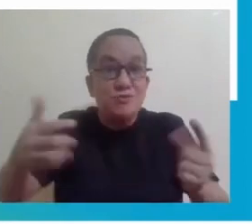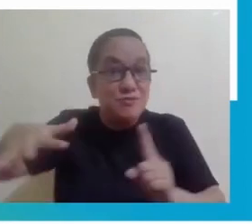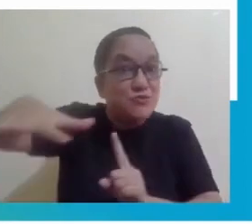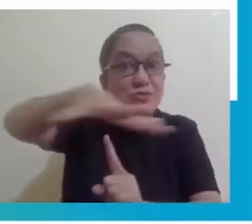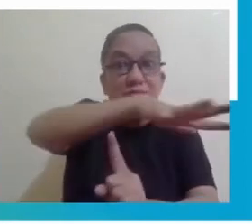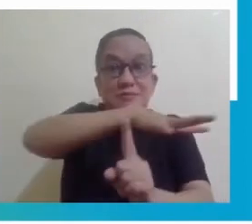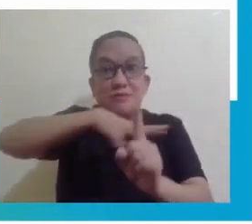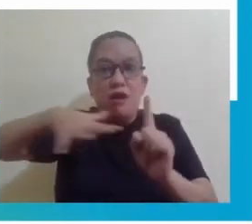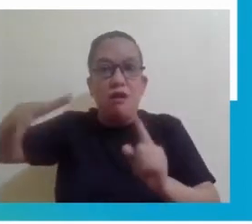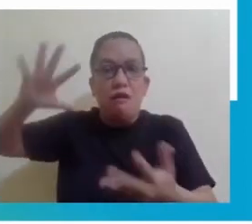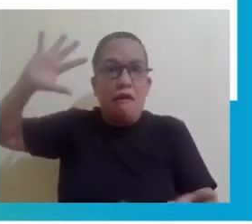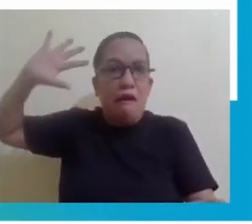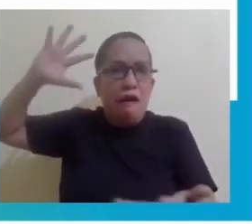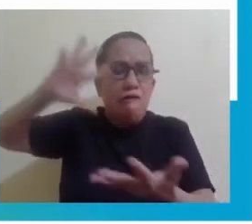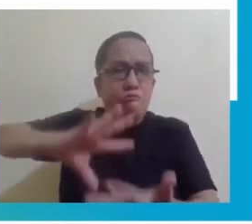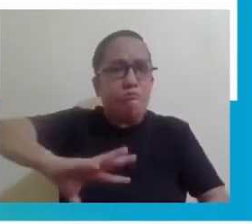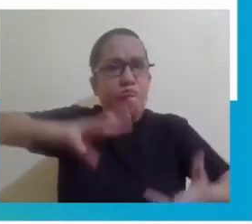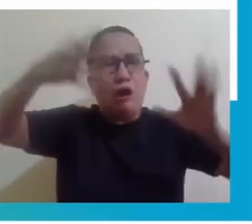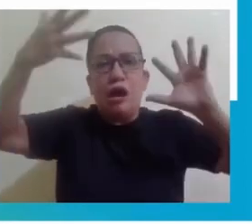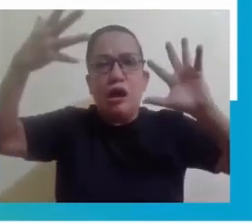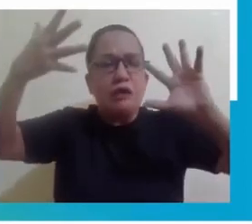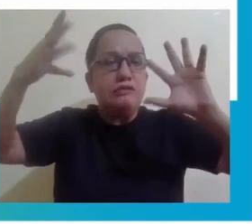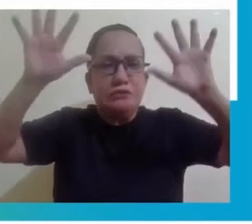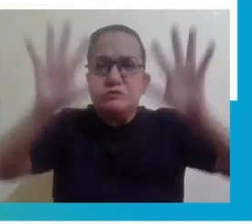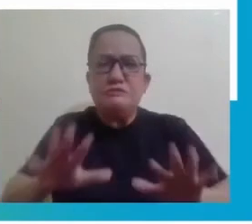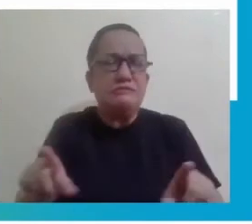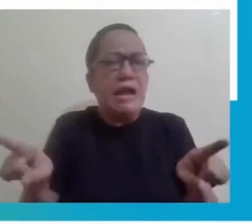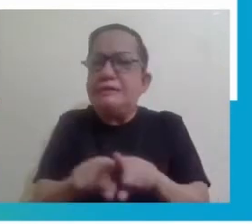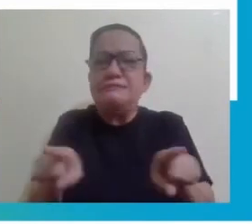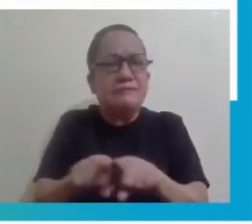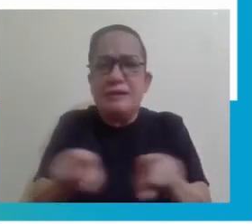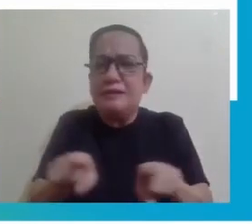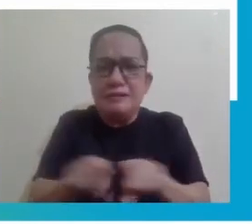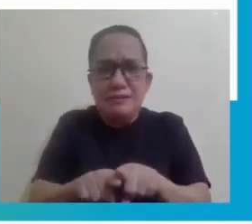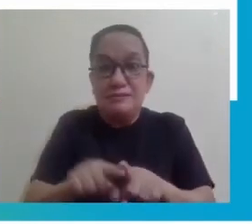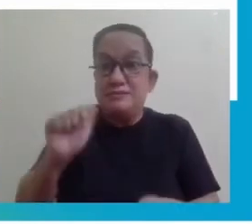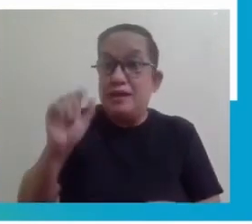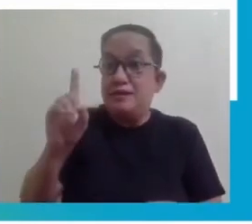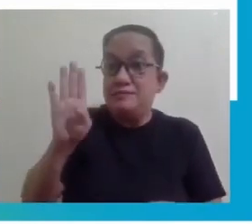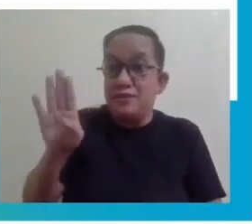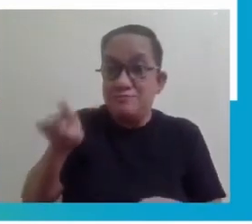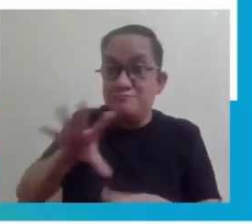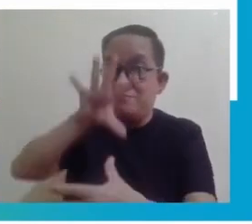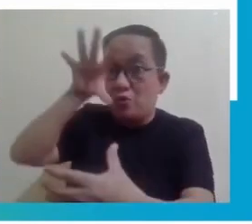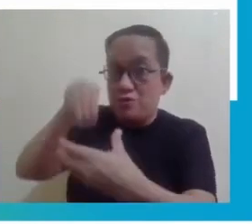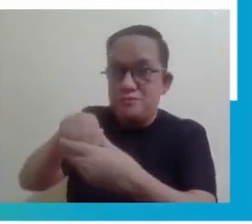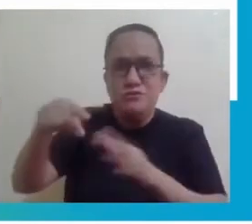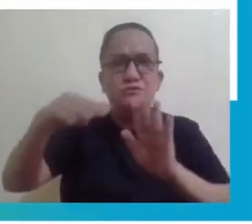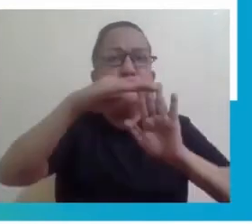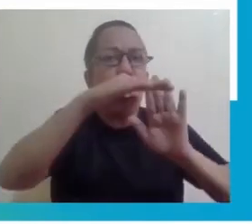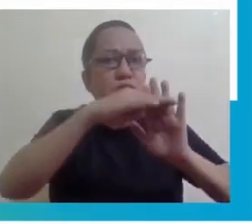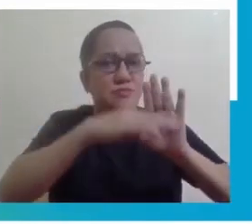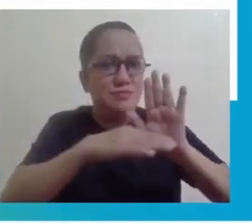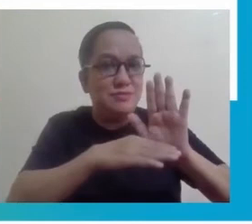made environment one of its core pillars in its 2030 strategy, approved in 2018. Operational Priority